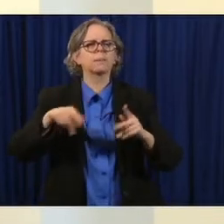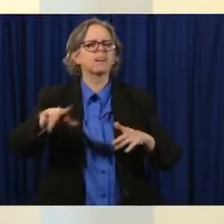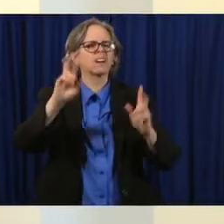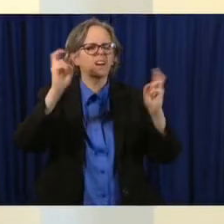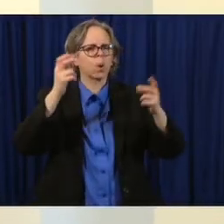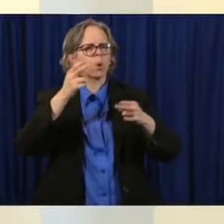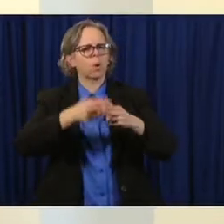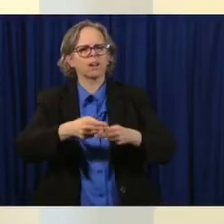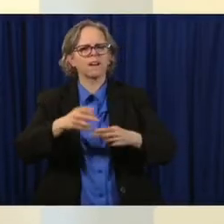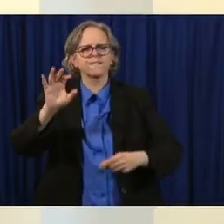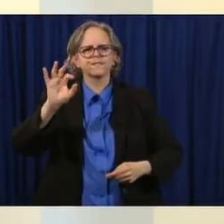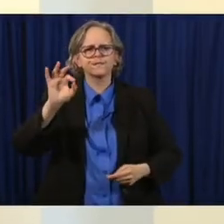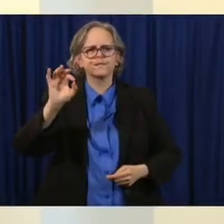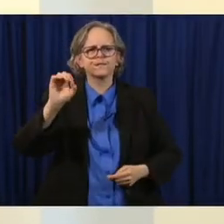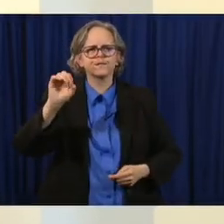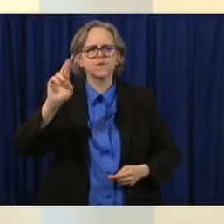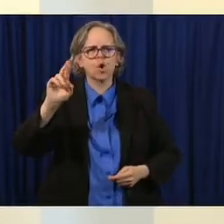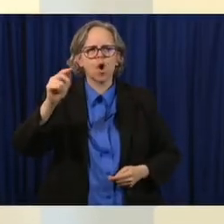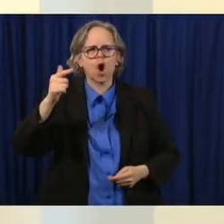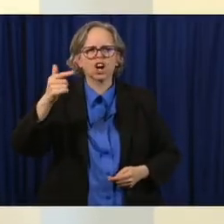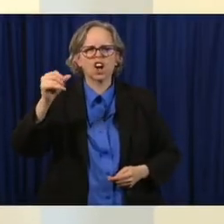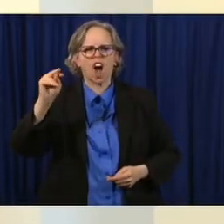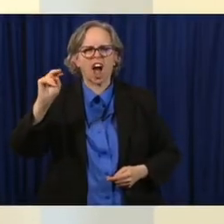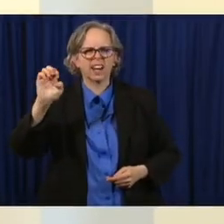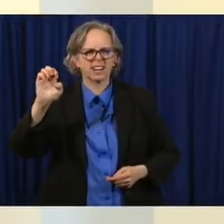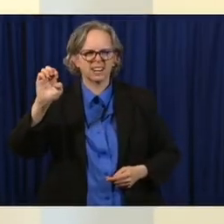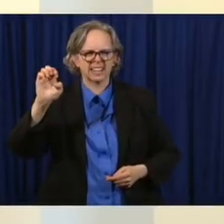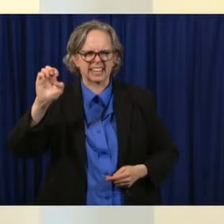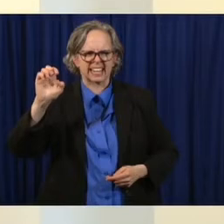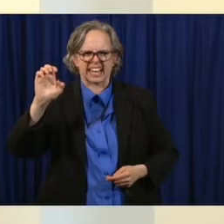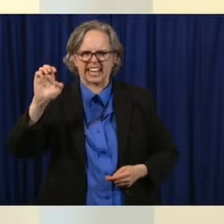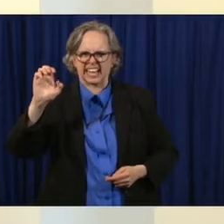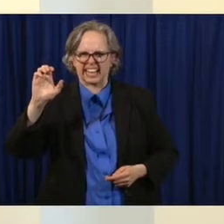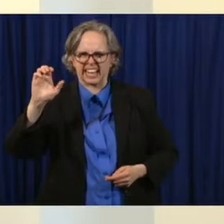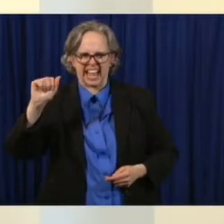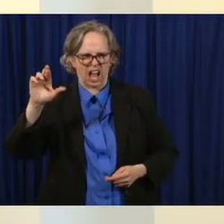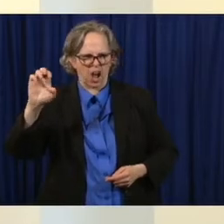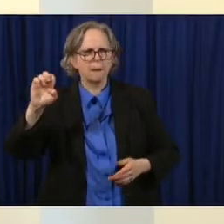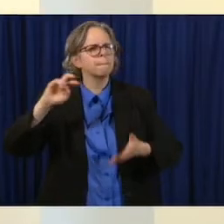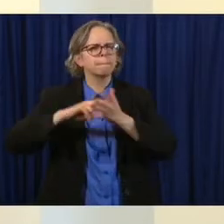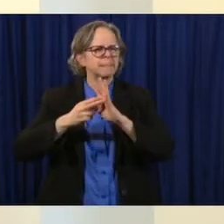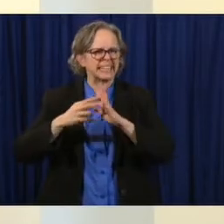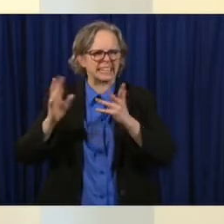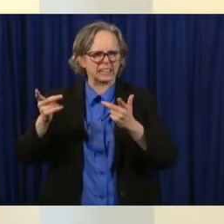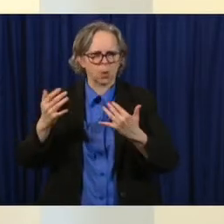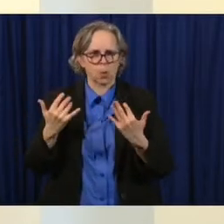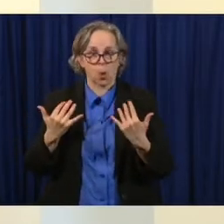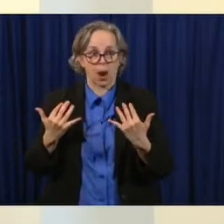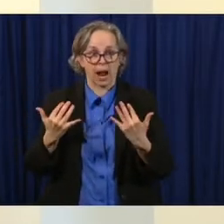in line to have some diagnostic procedures and some procedures that are really needed.